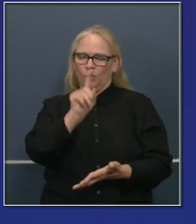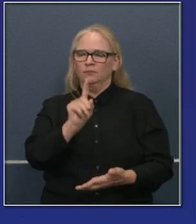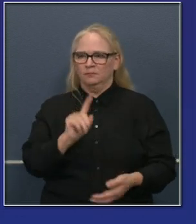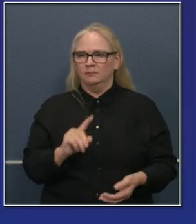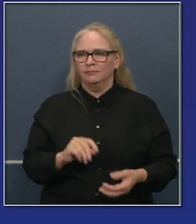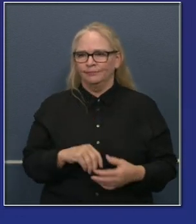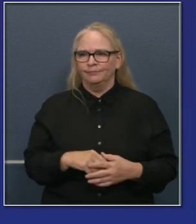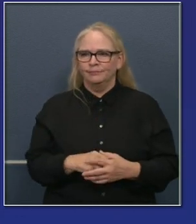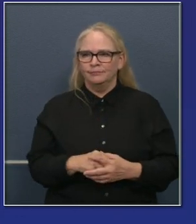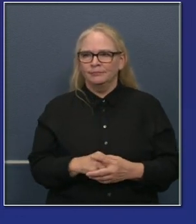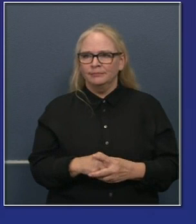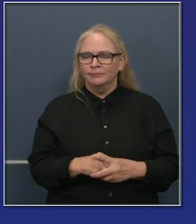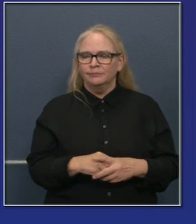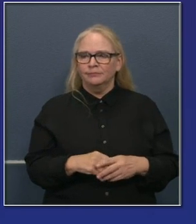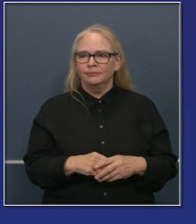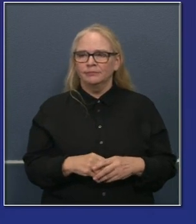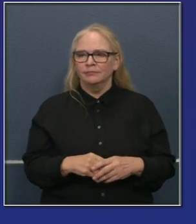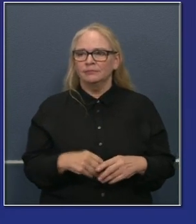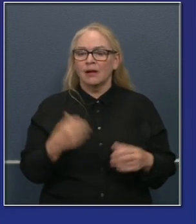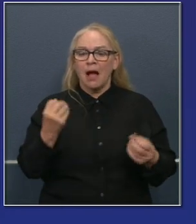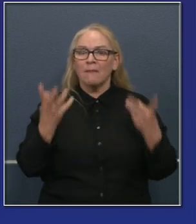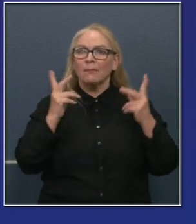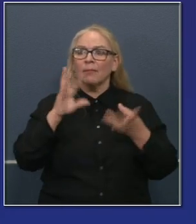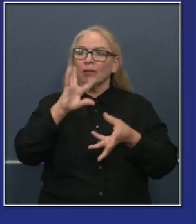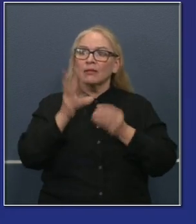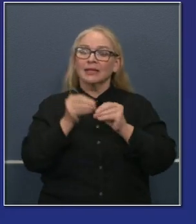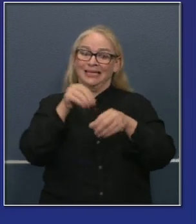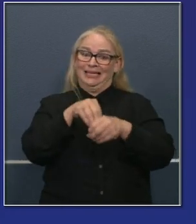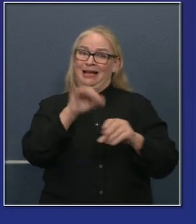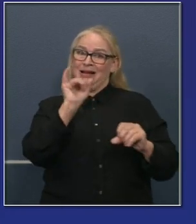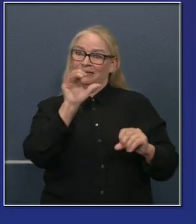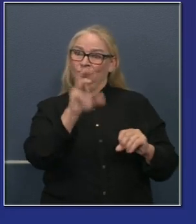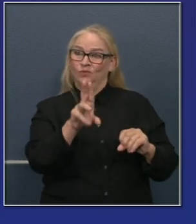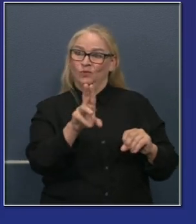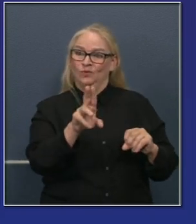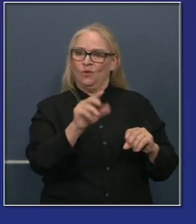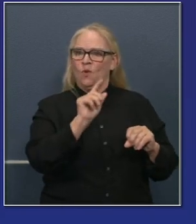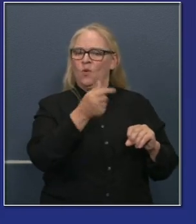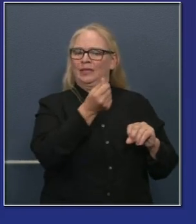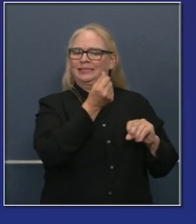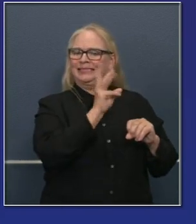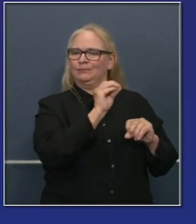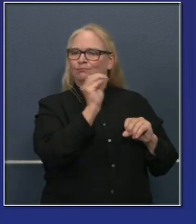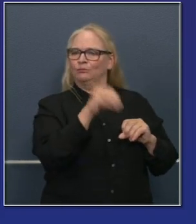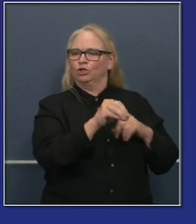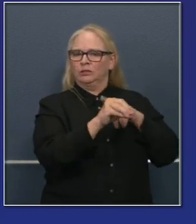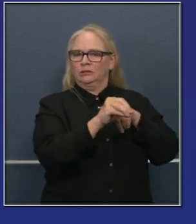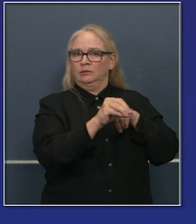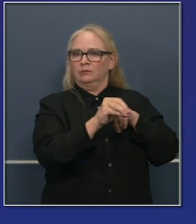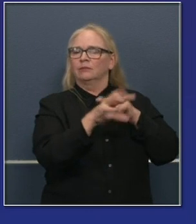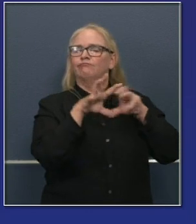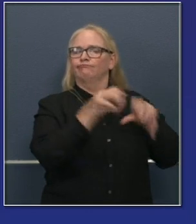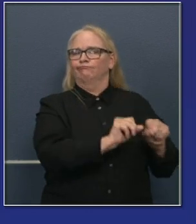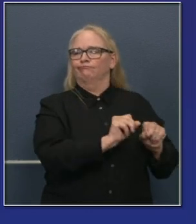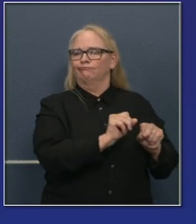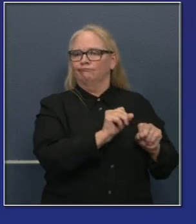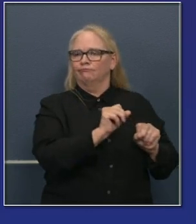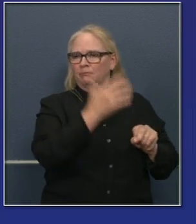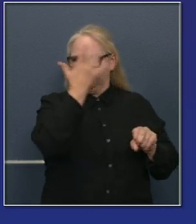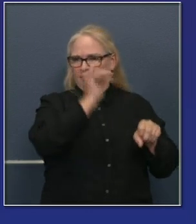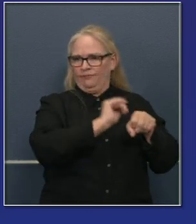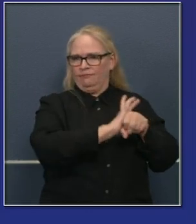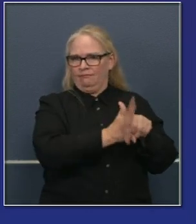of patients in our total population, or rather our total asset base of ICUs and NICU beds of